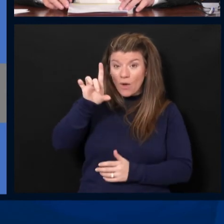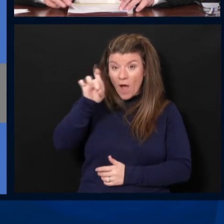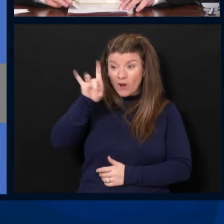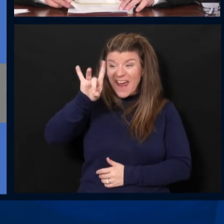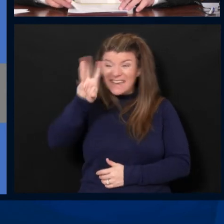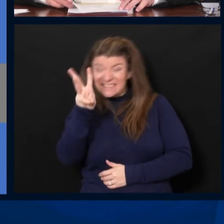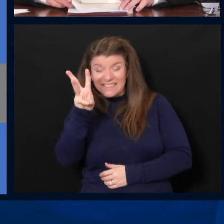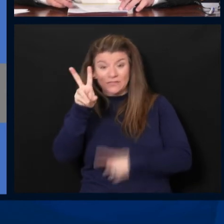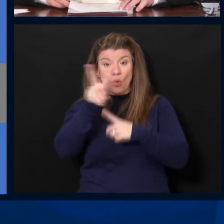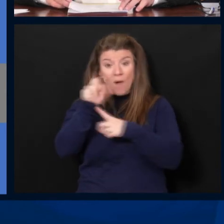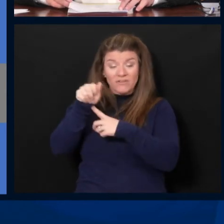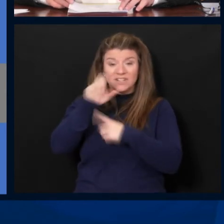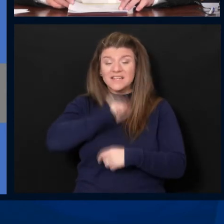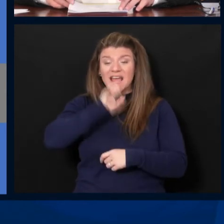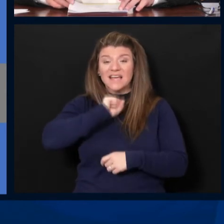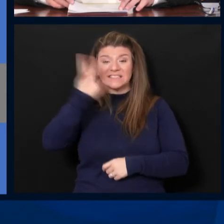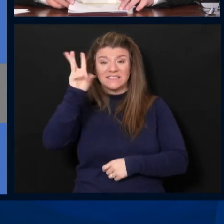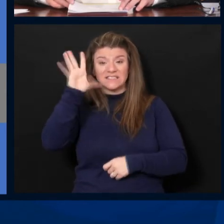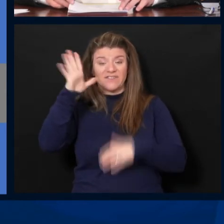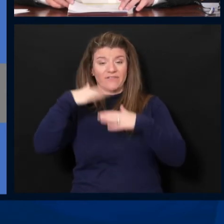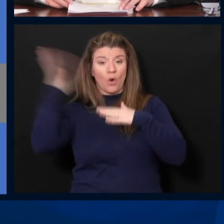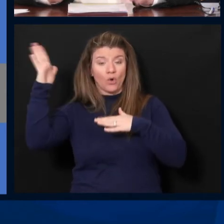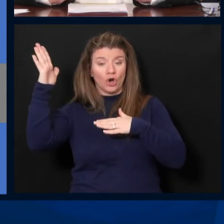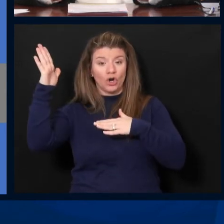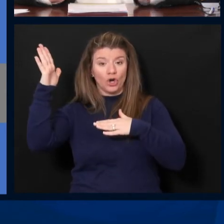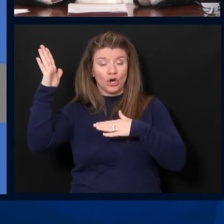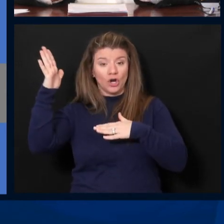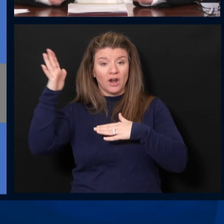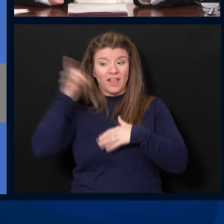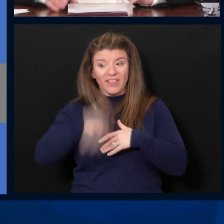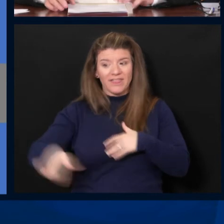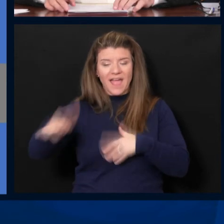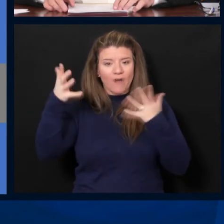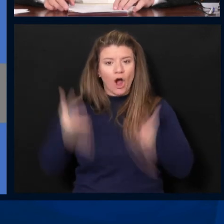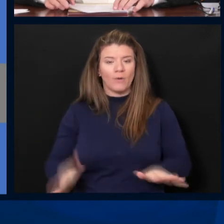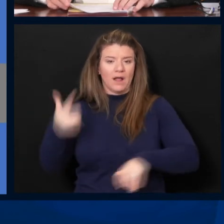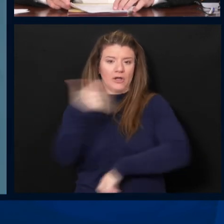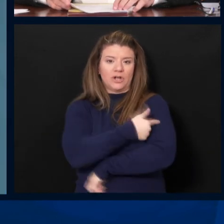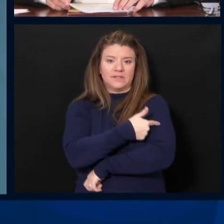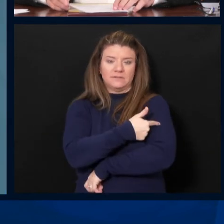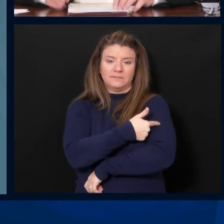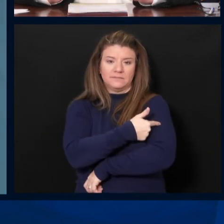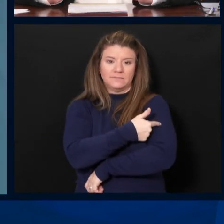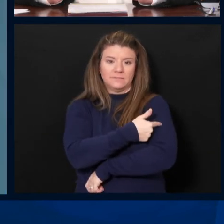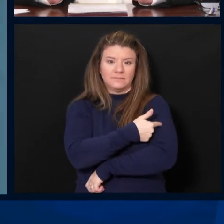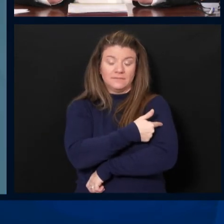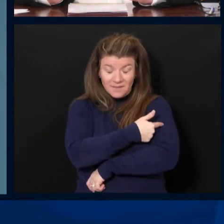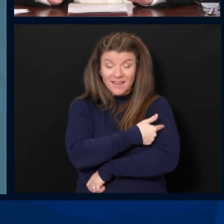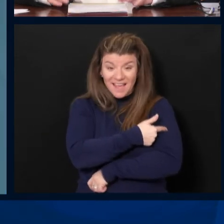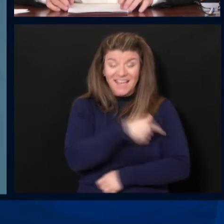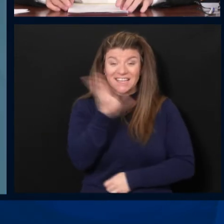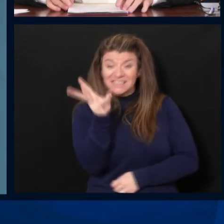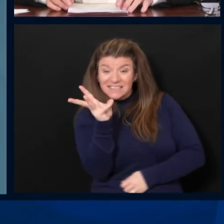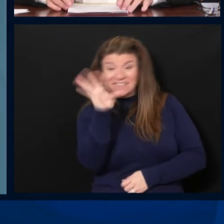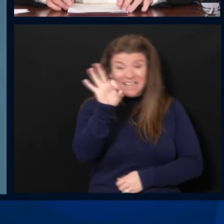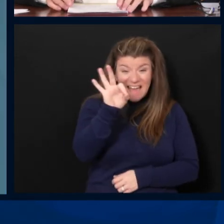141,186 West Virginians of age 65 and older. We have got shots in their arms. We've got